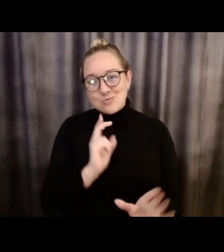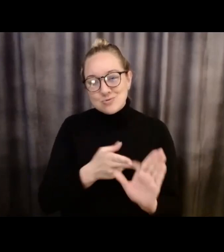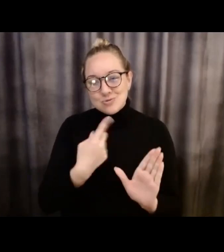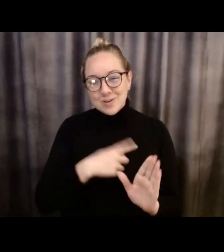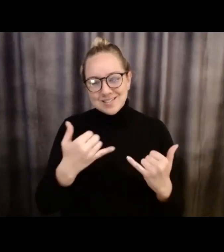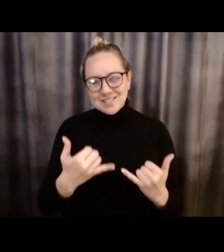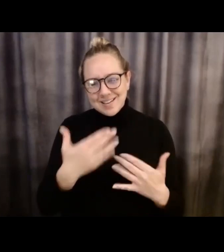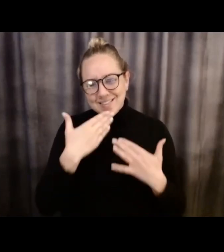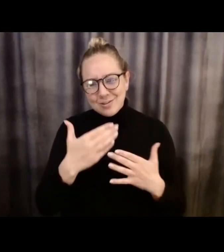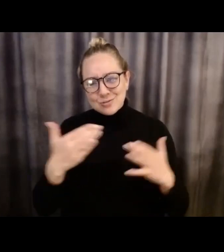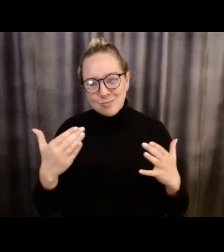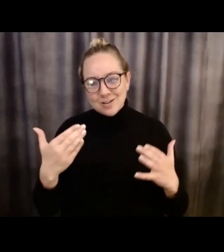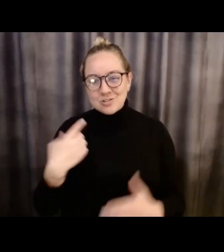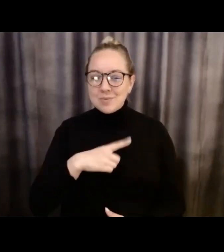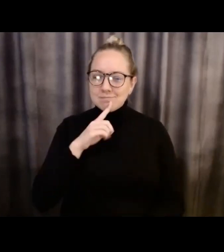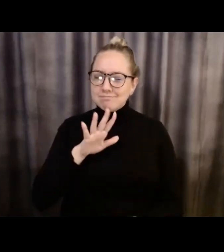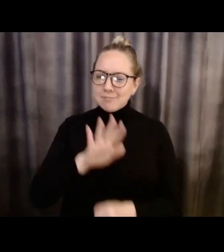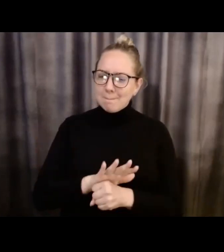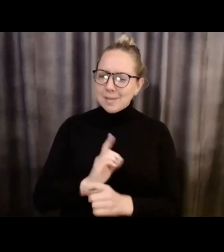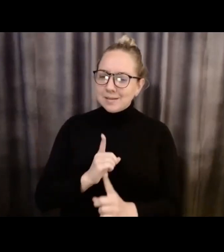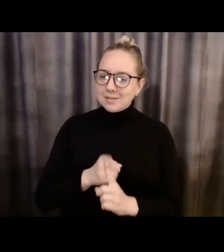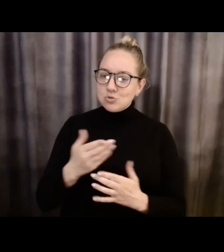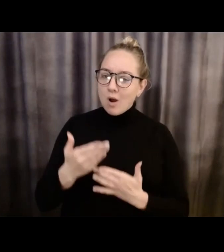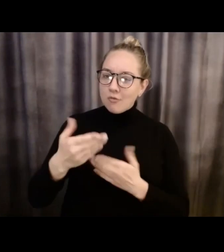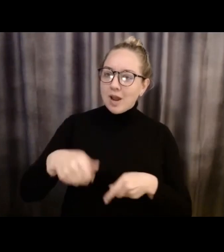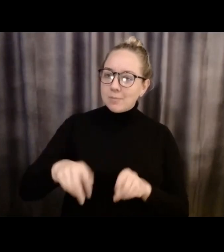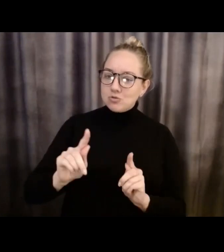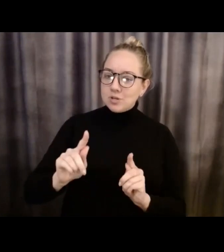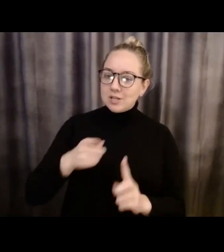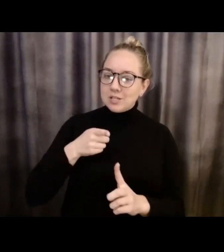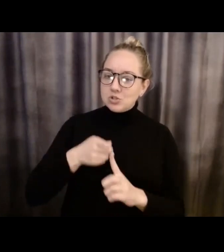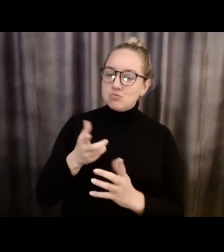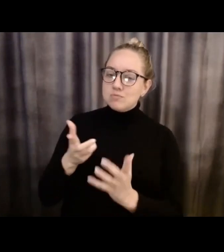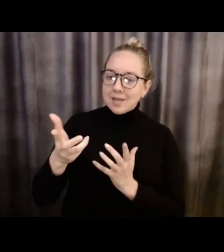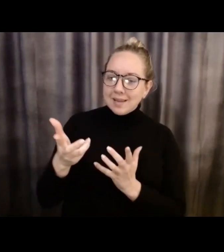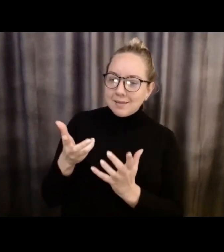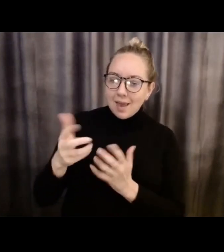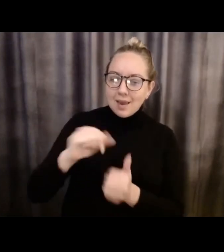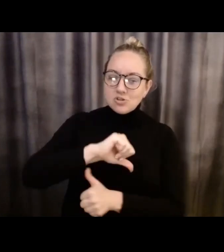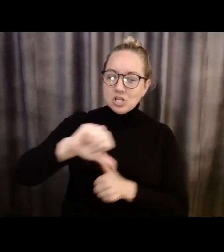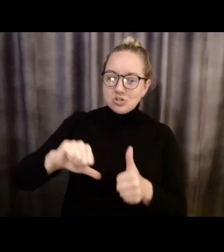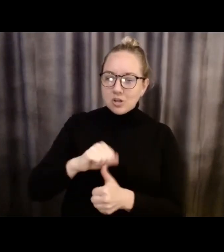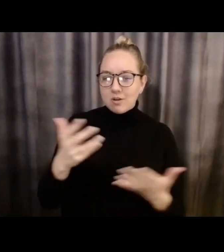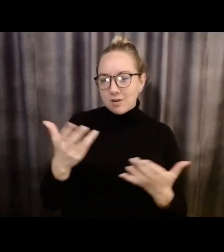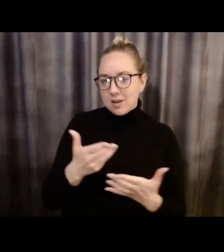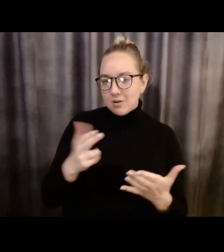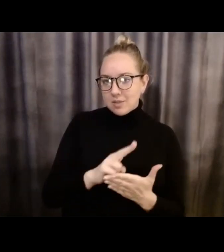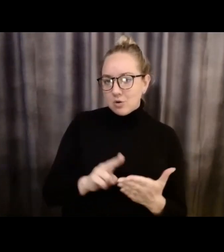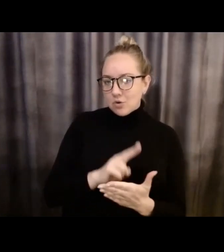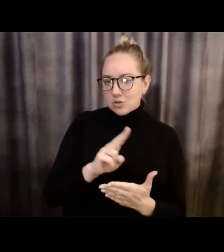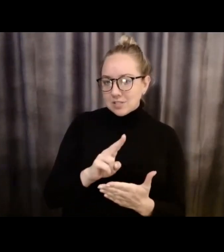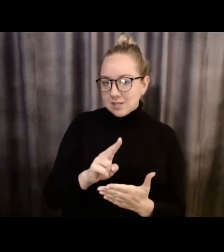today. We are committed to offering opportunities to engage each other at the university and